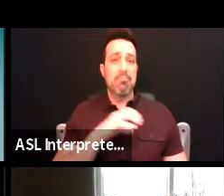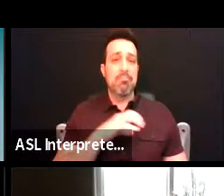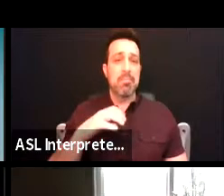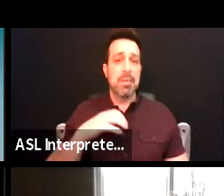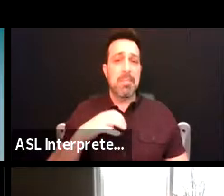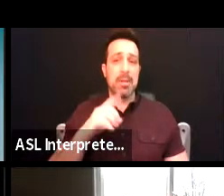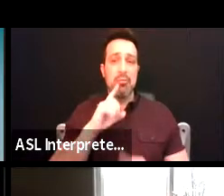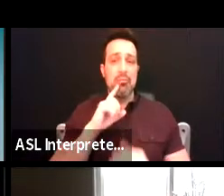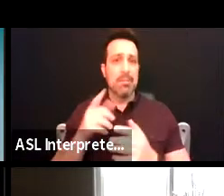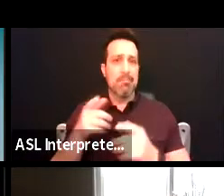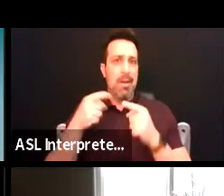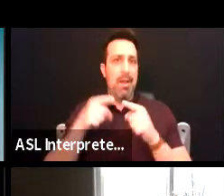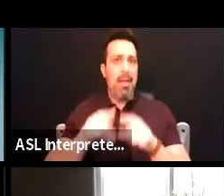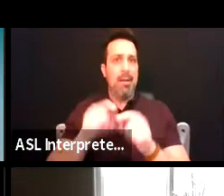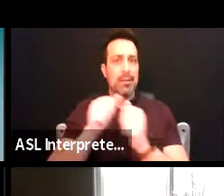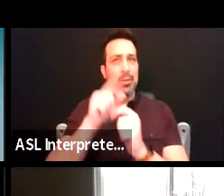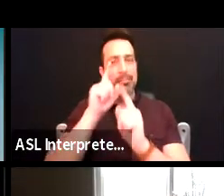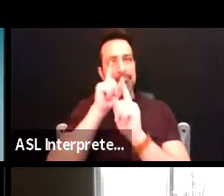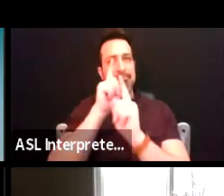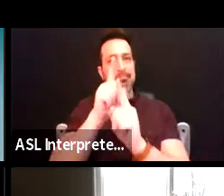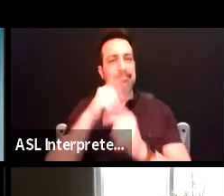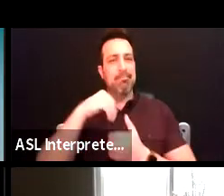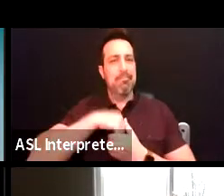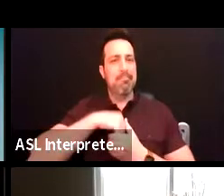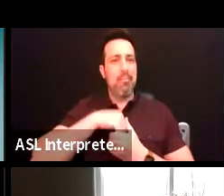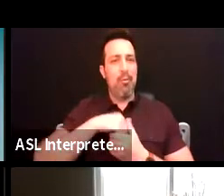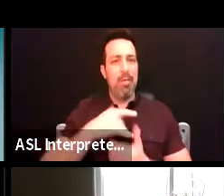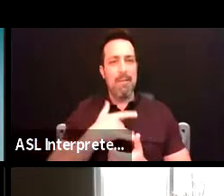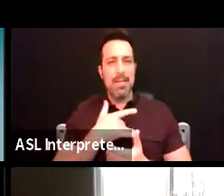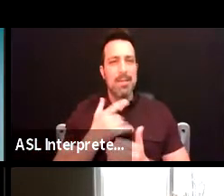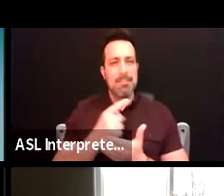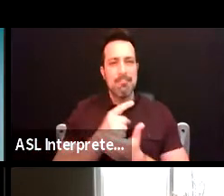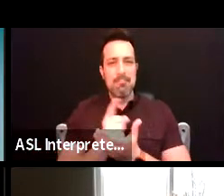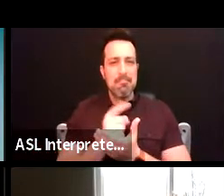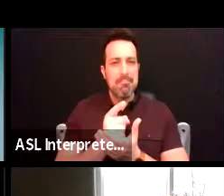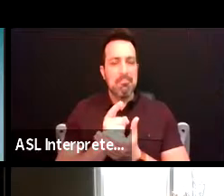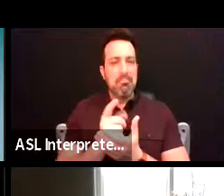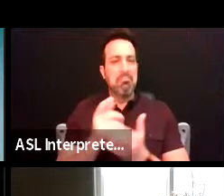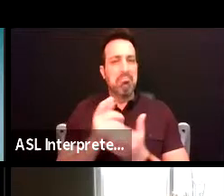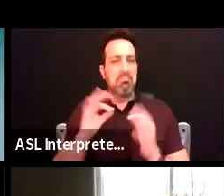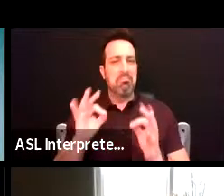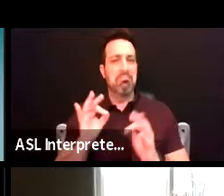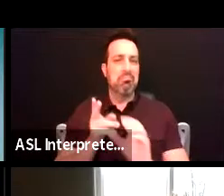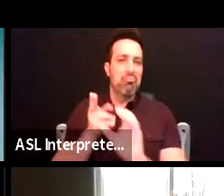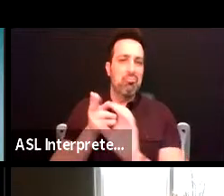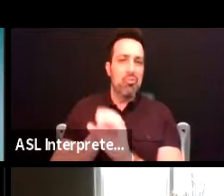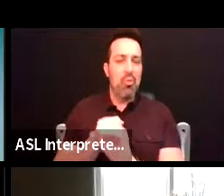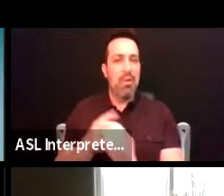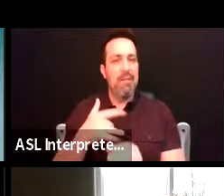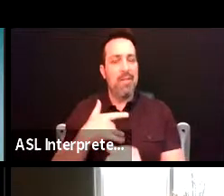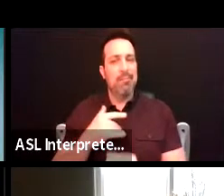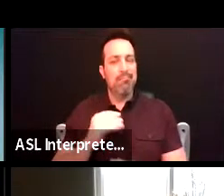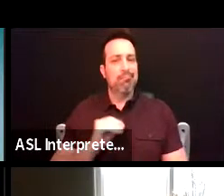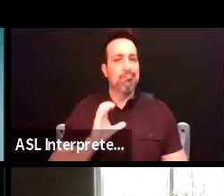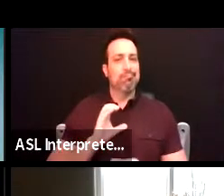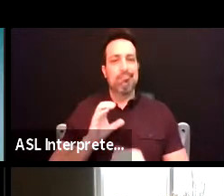that I've always really had. So I jumped on it right away, and very, very excited to be a part of